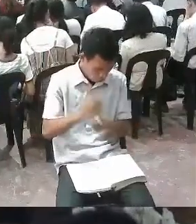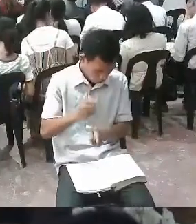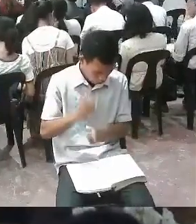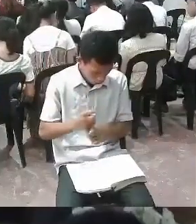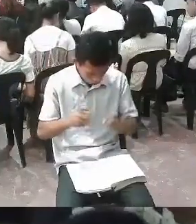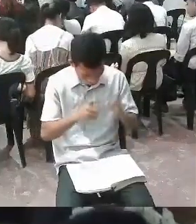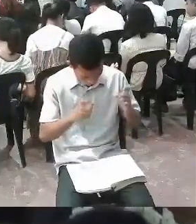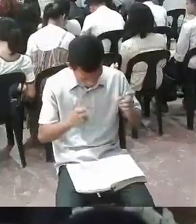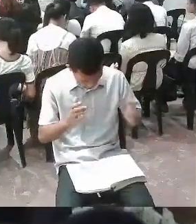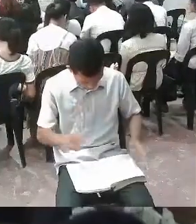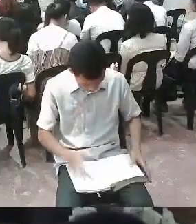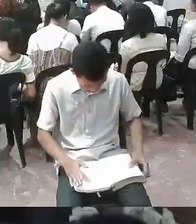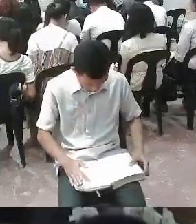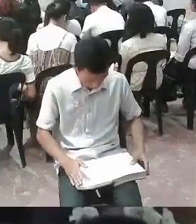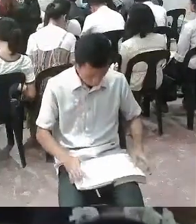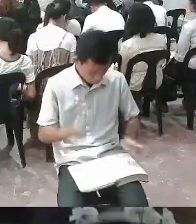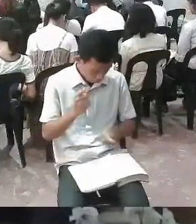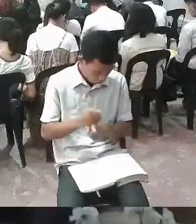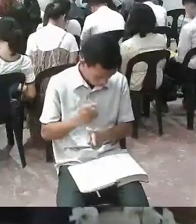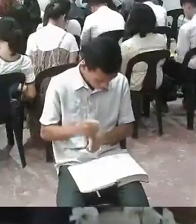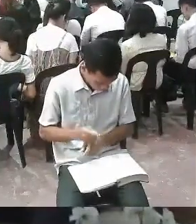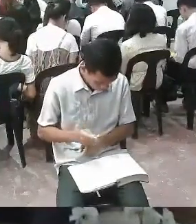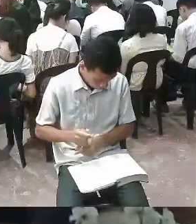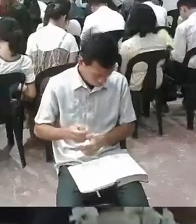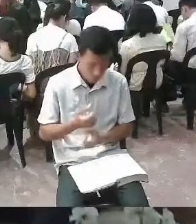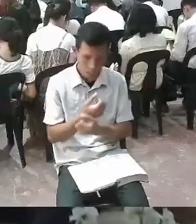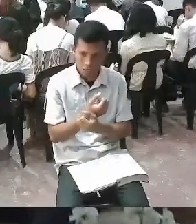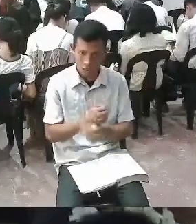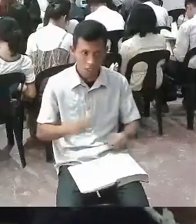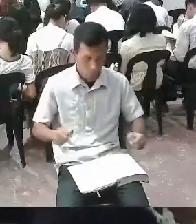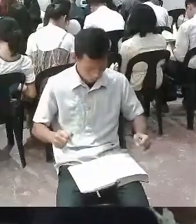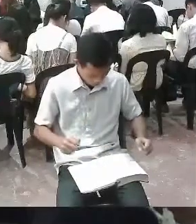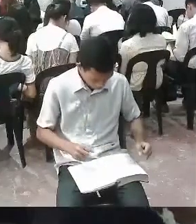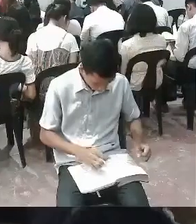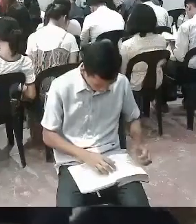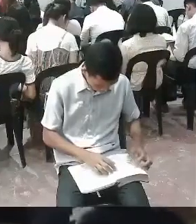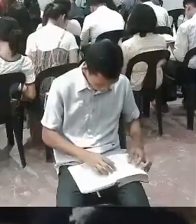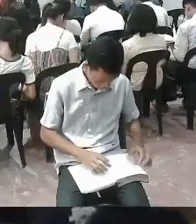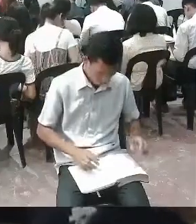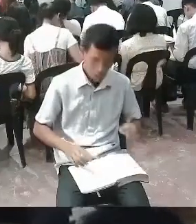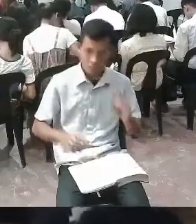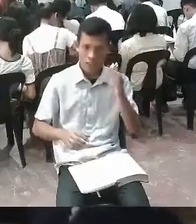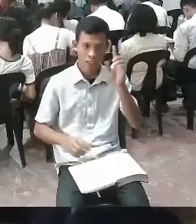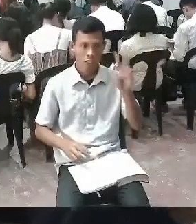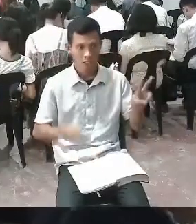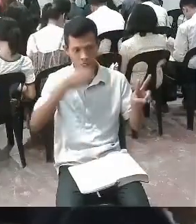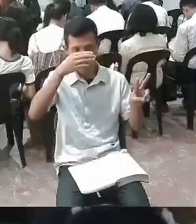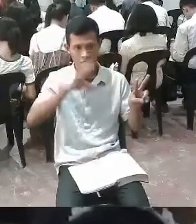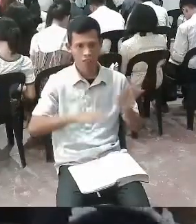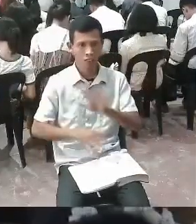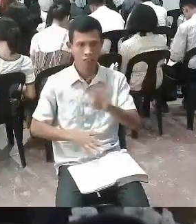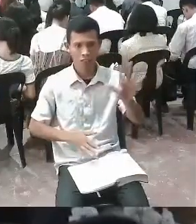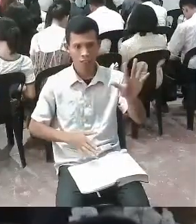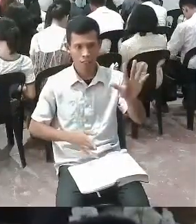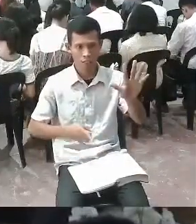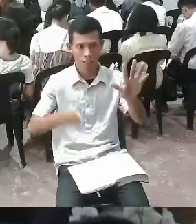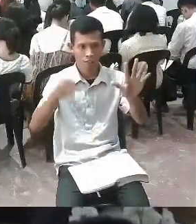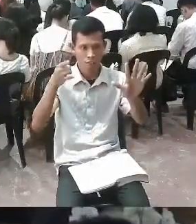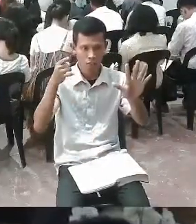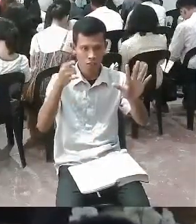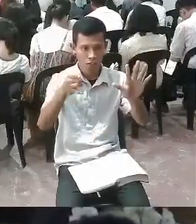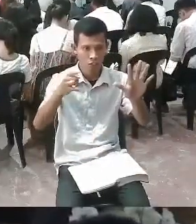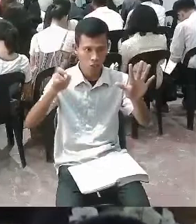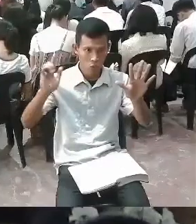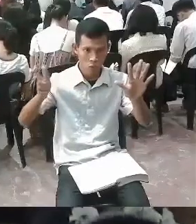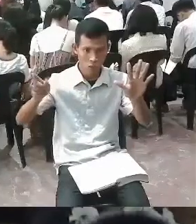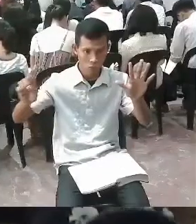sinners, righteous saints. 2 Corinthians chapter 5 and verse